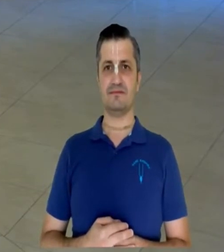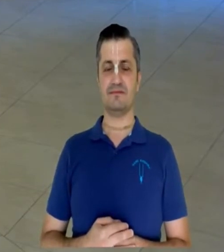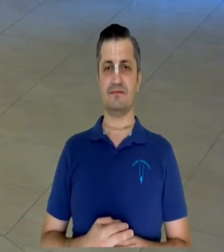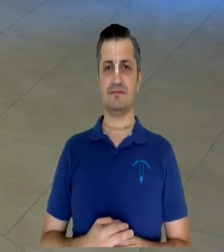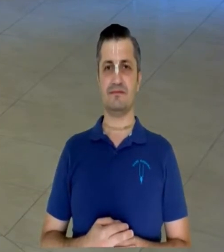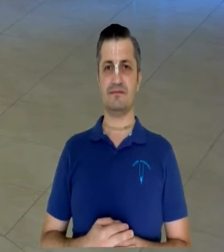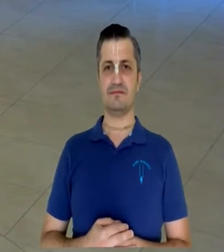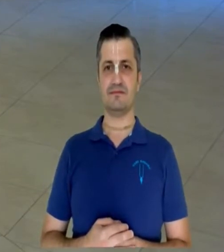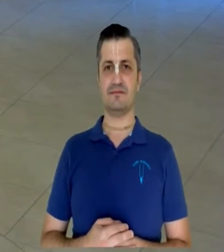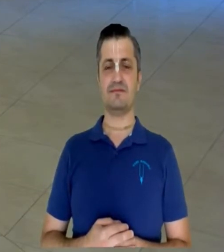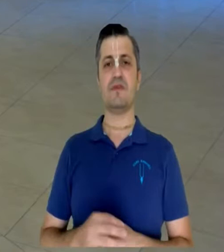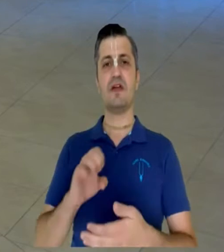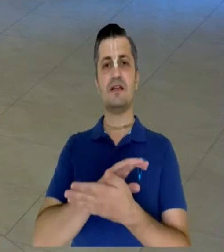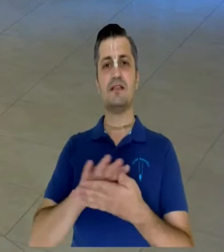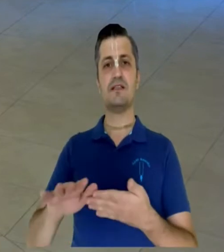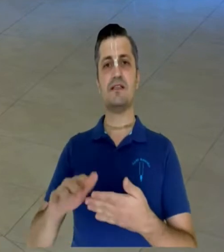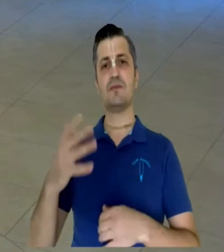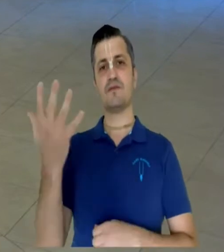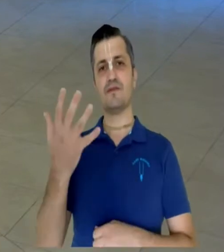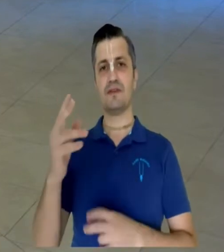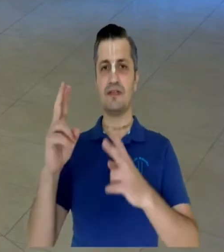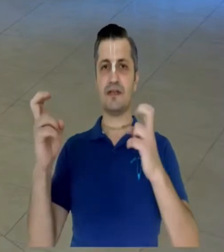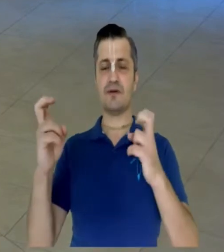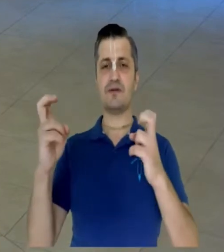The chapter is entitled The Yoga of the Supreme Person.